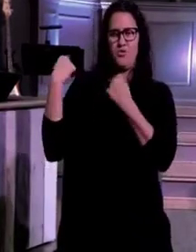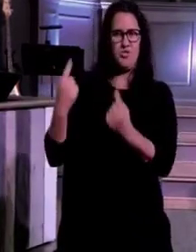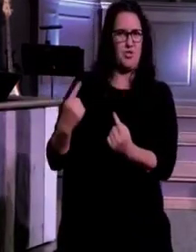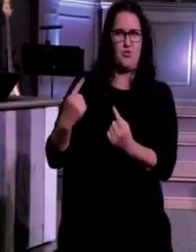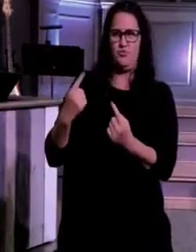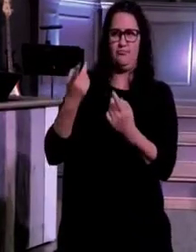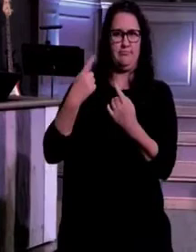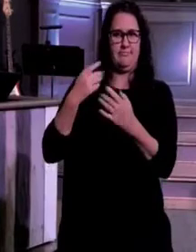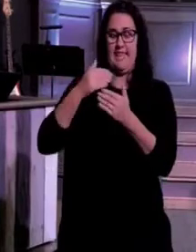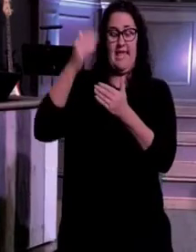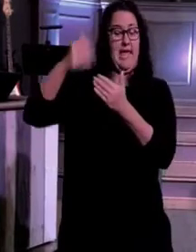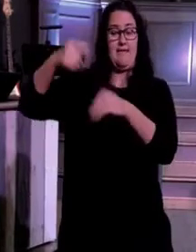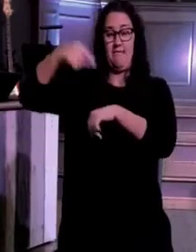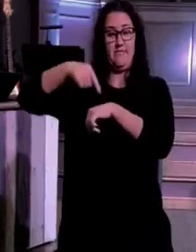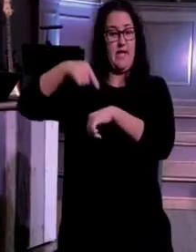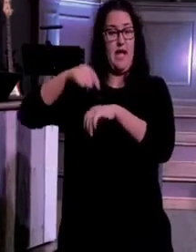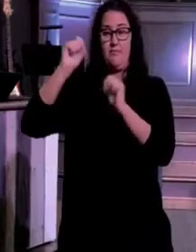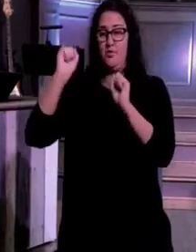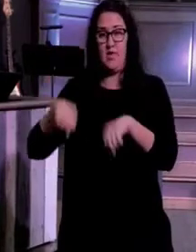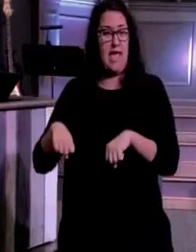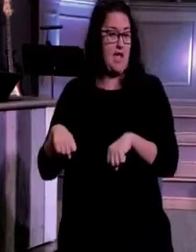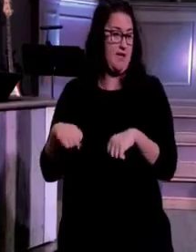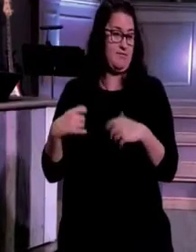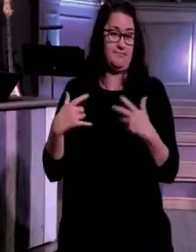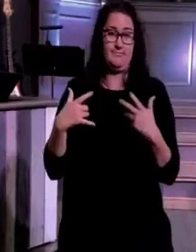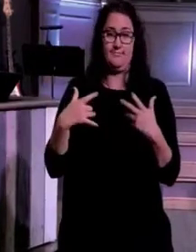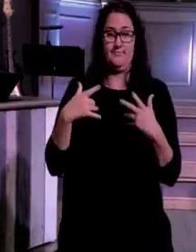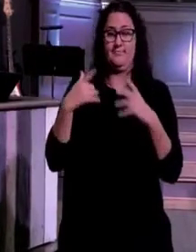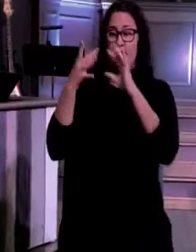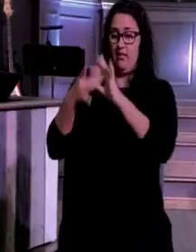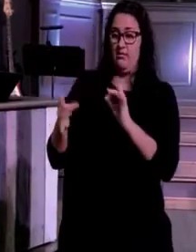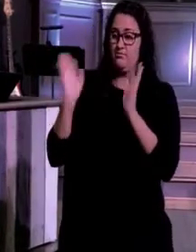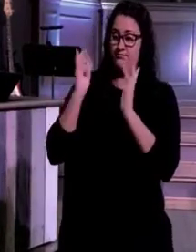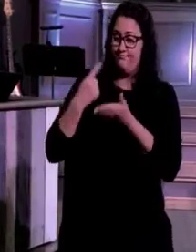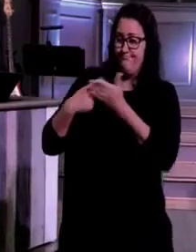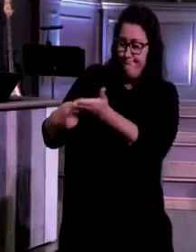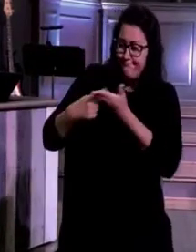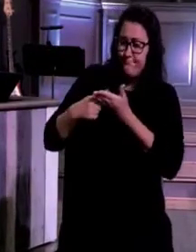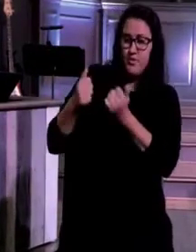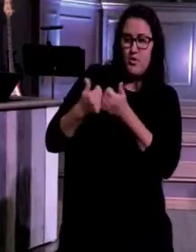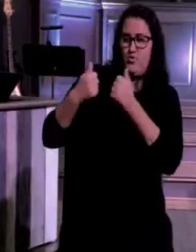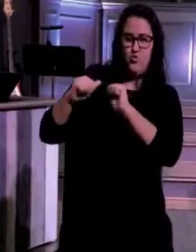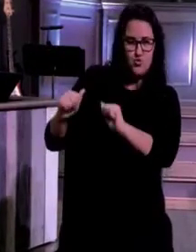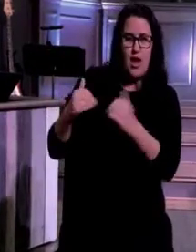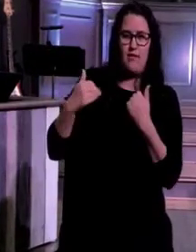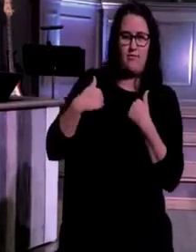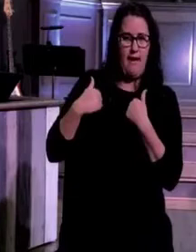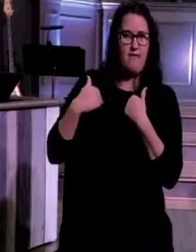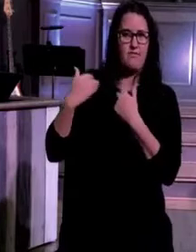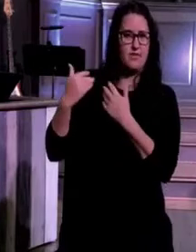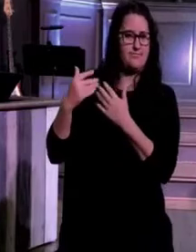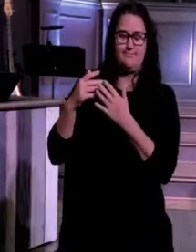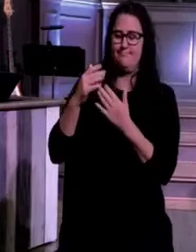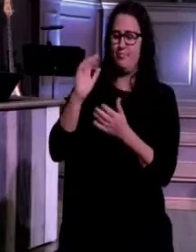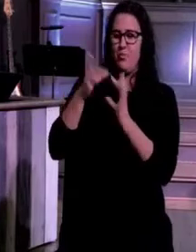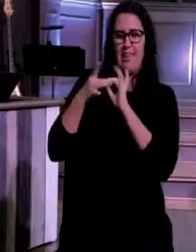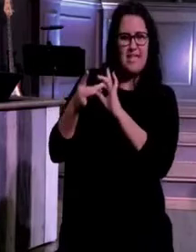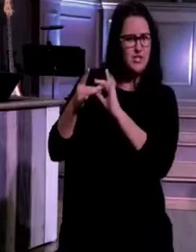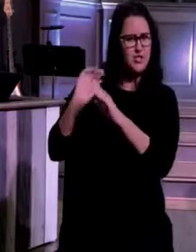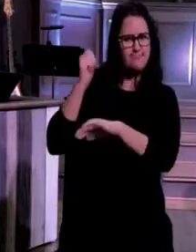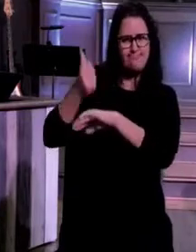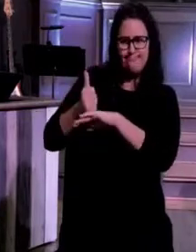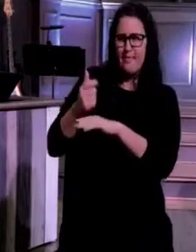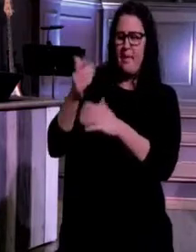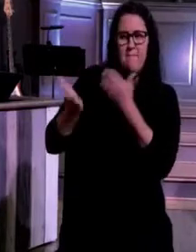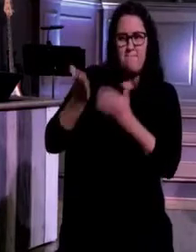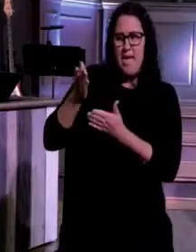to get people to understand. You try to get a camaraderie built that maybe someone would